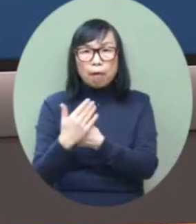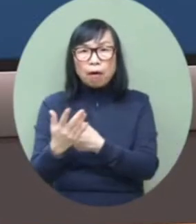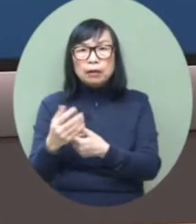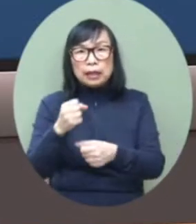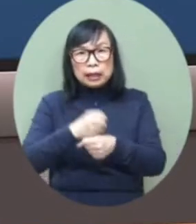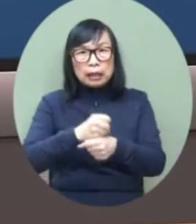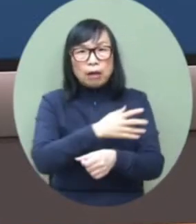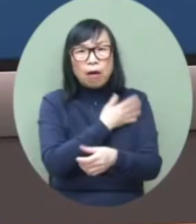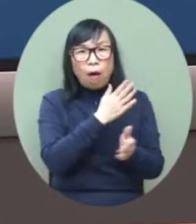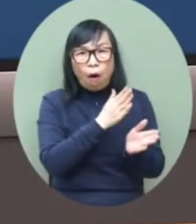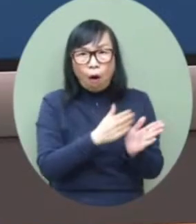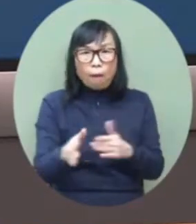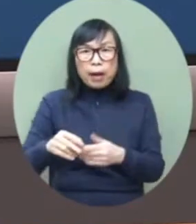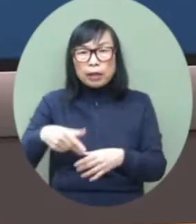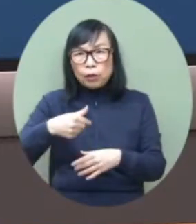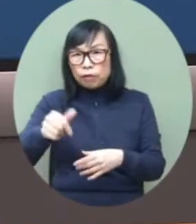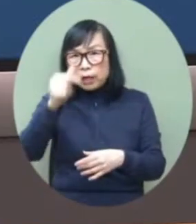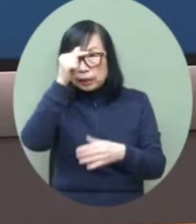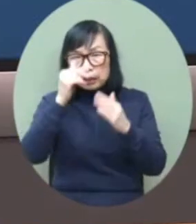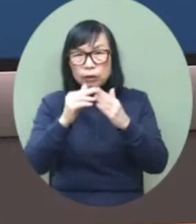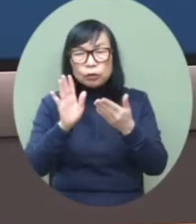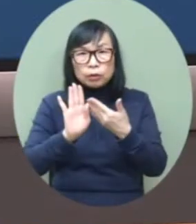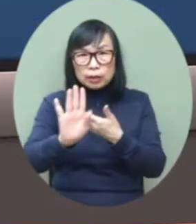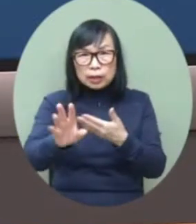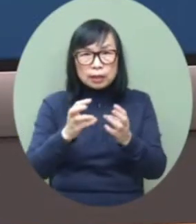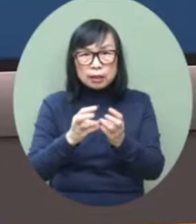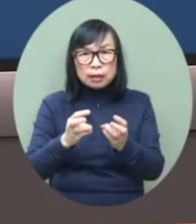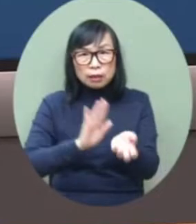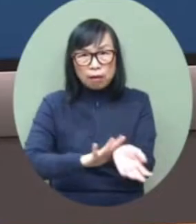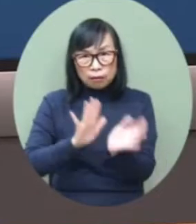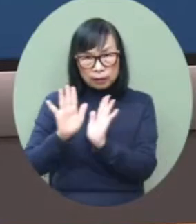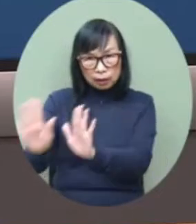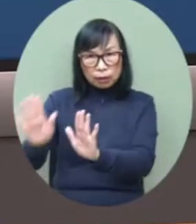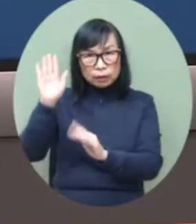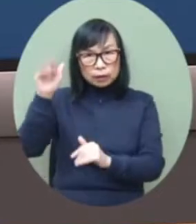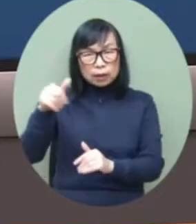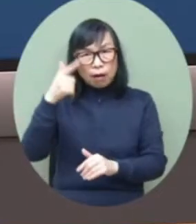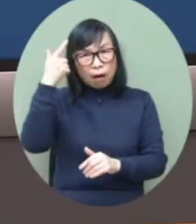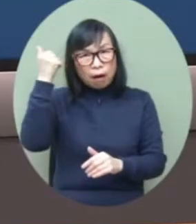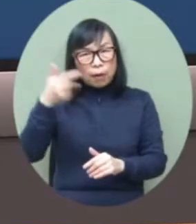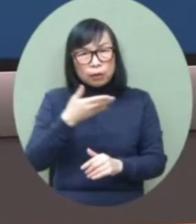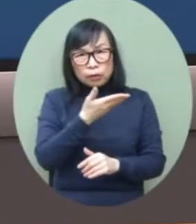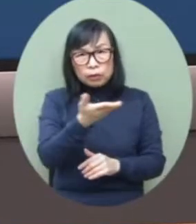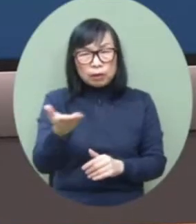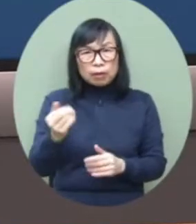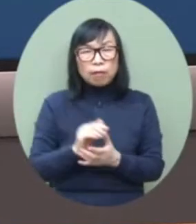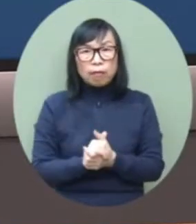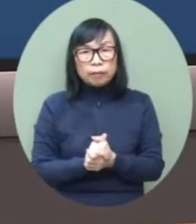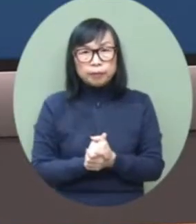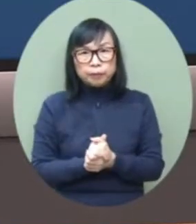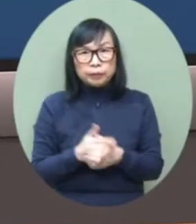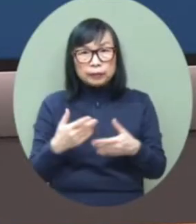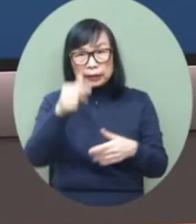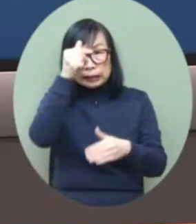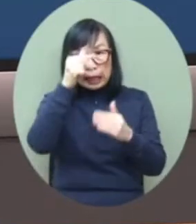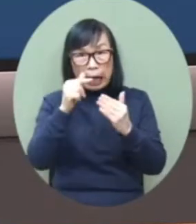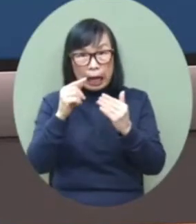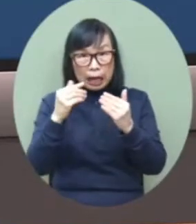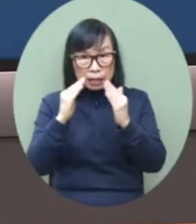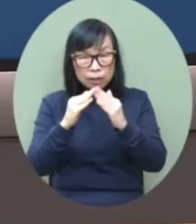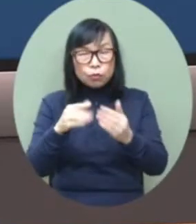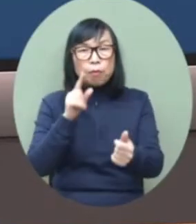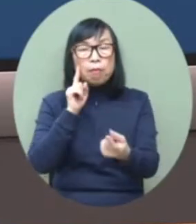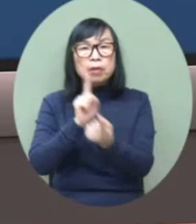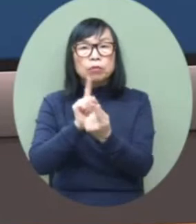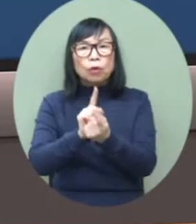these quarantine facilities. So that would free up our staff to work in our government hospitals. I'd also